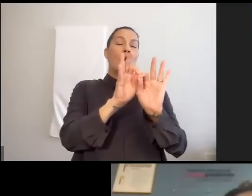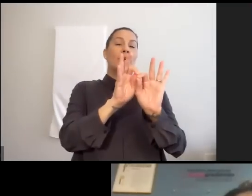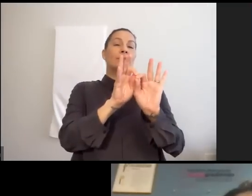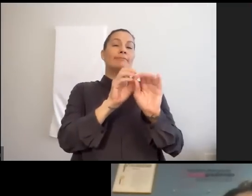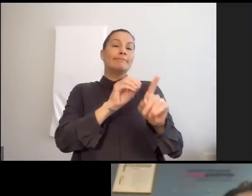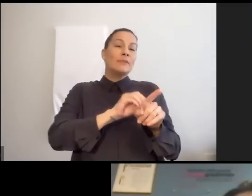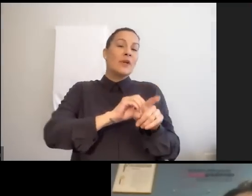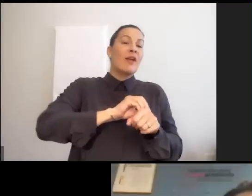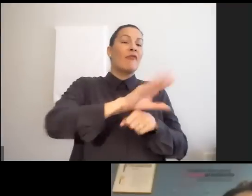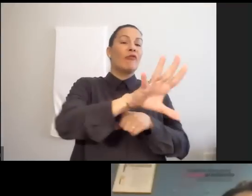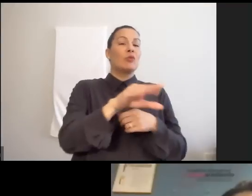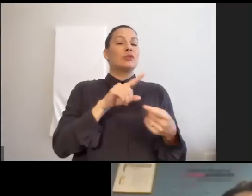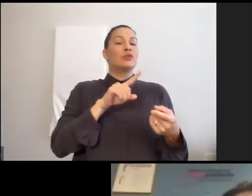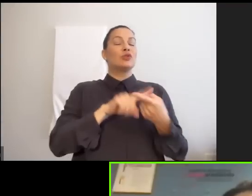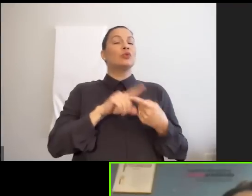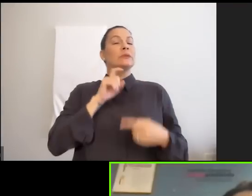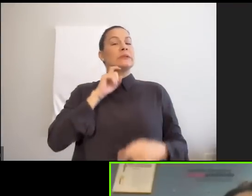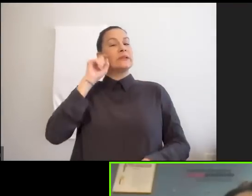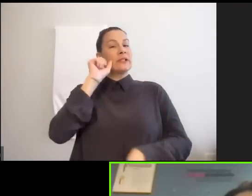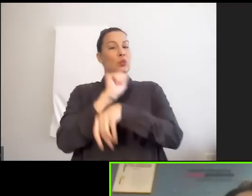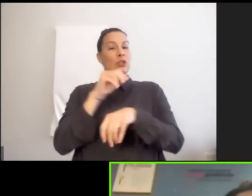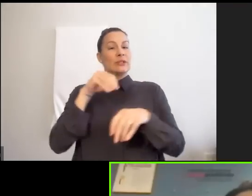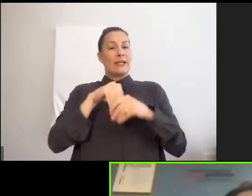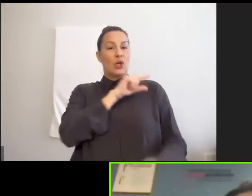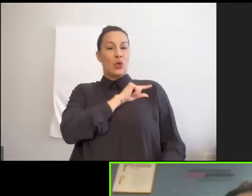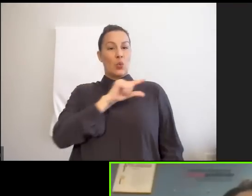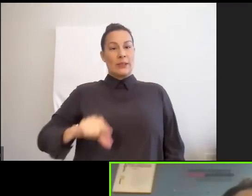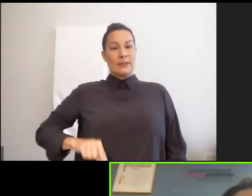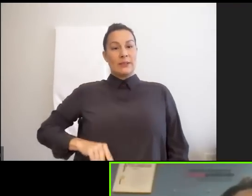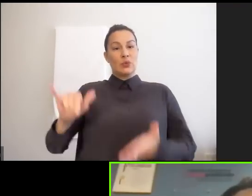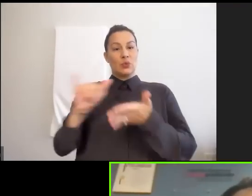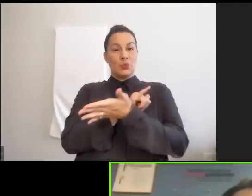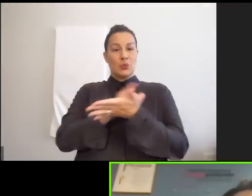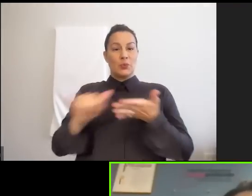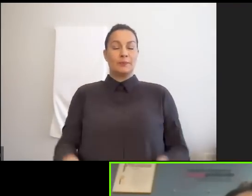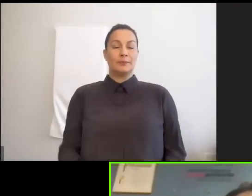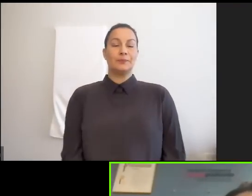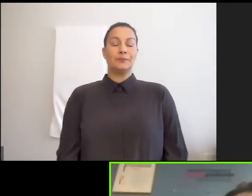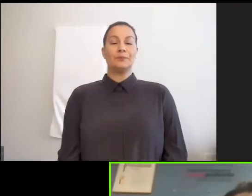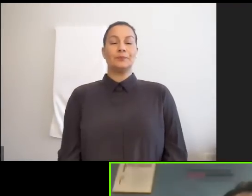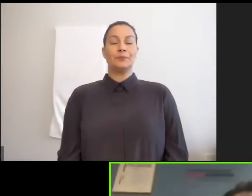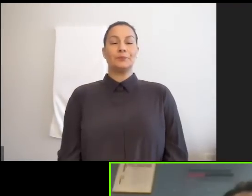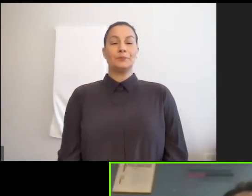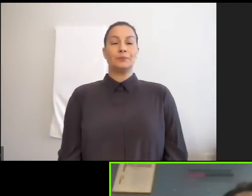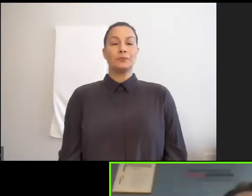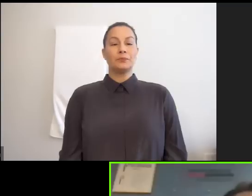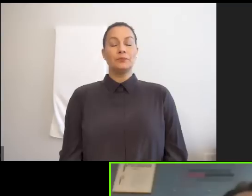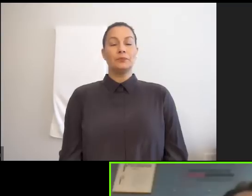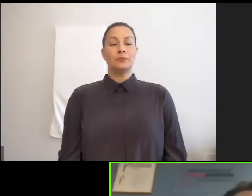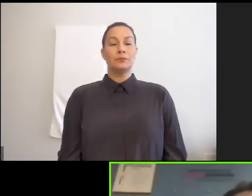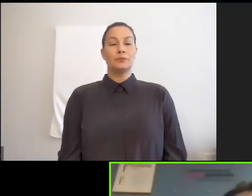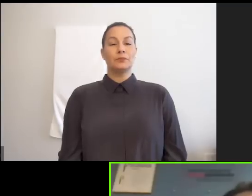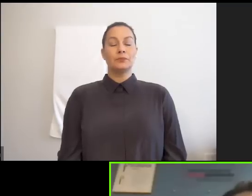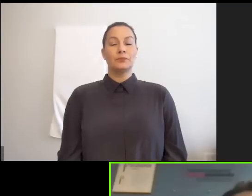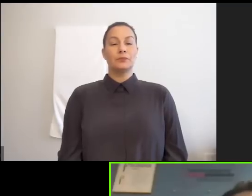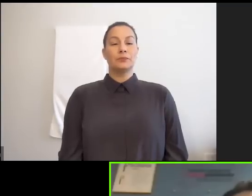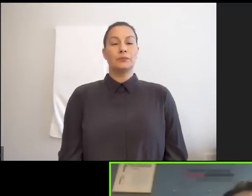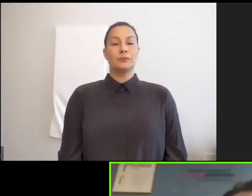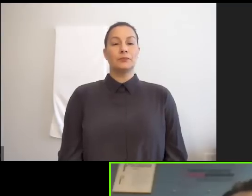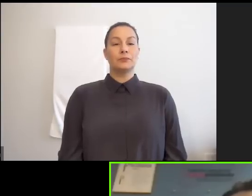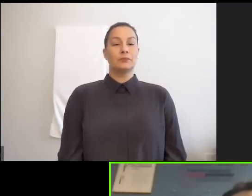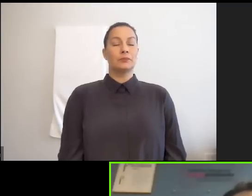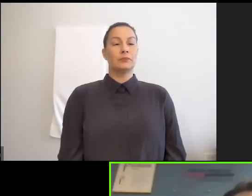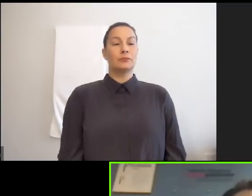in Queens. Y una vez más, pues también enfrentamos al sistema y le decimos que en estos momentos de crisis es